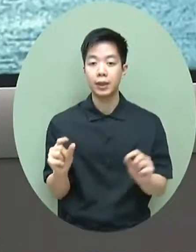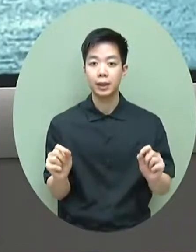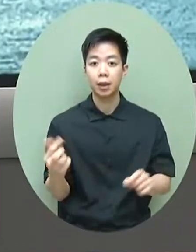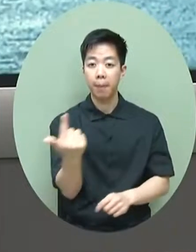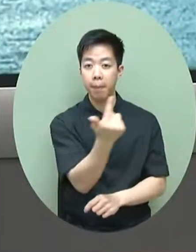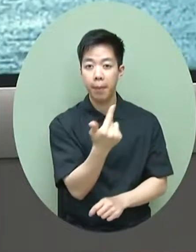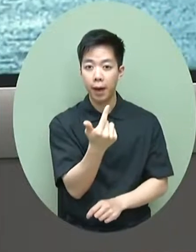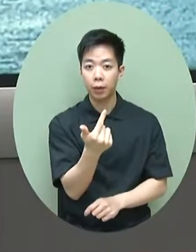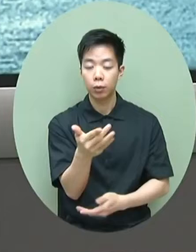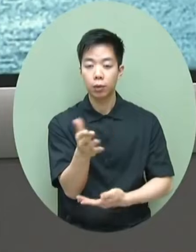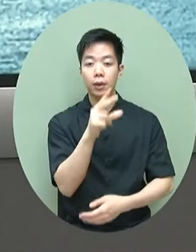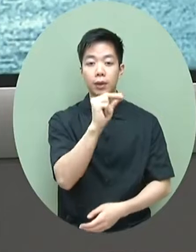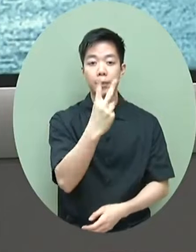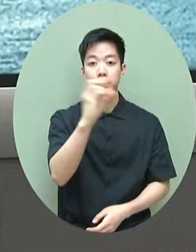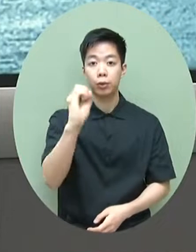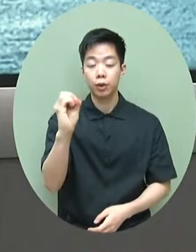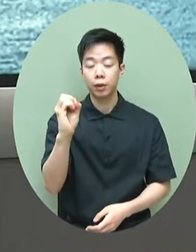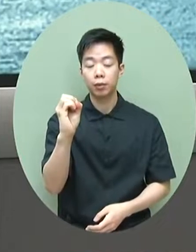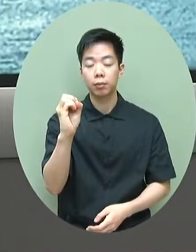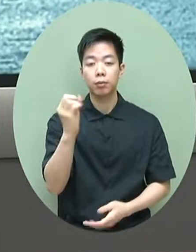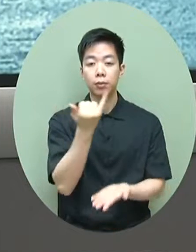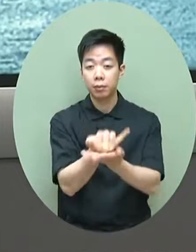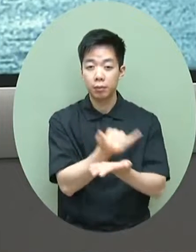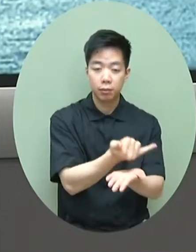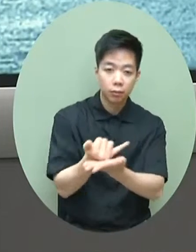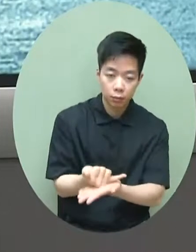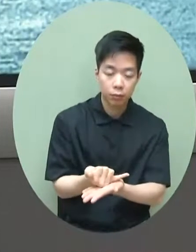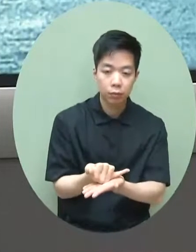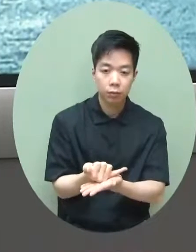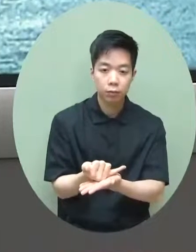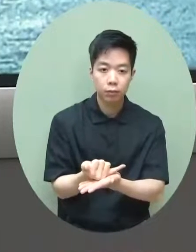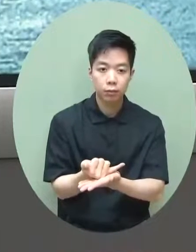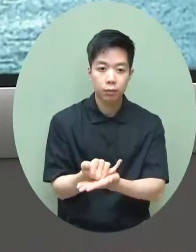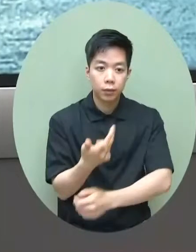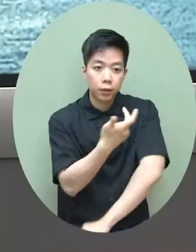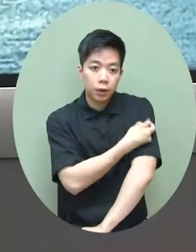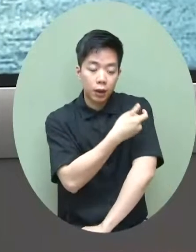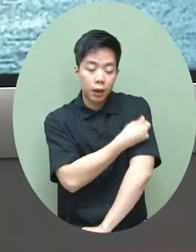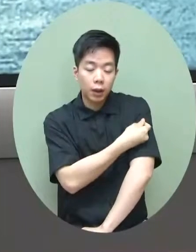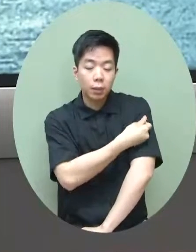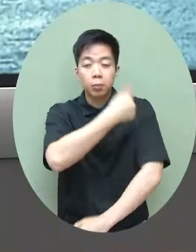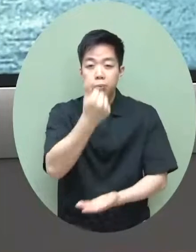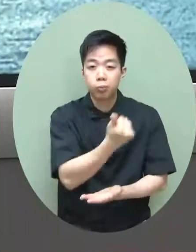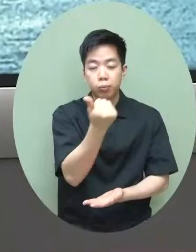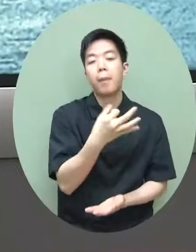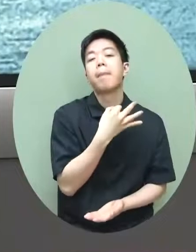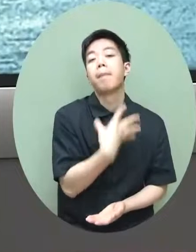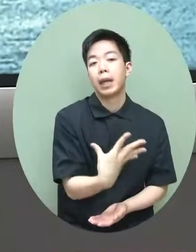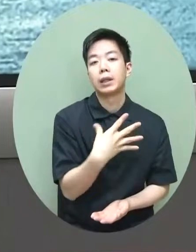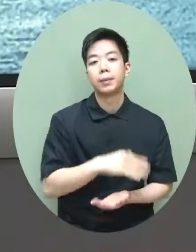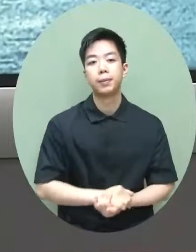altogether, 8 or 70% of all the cases of deaths did not complete